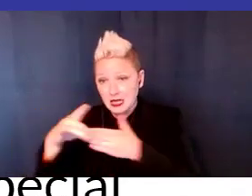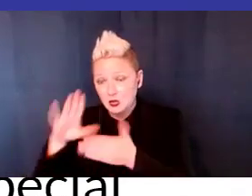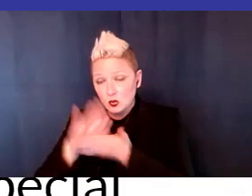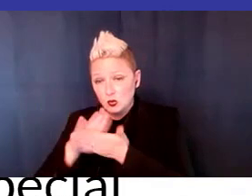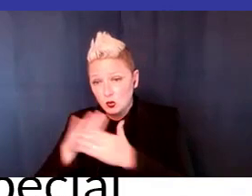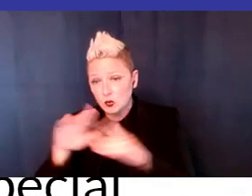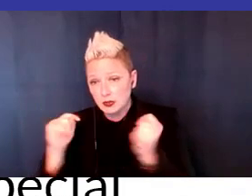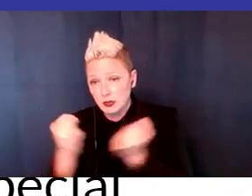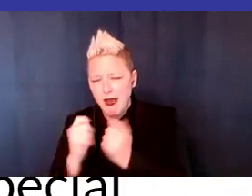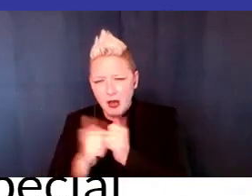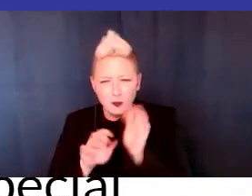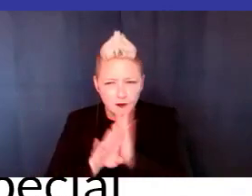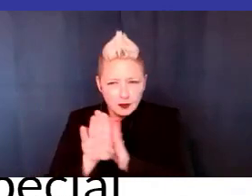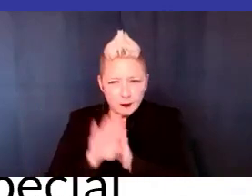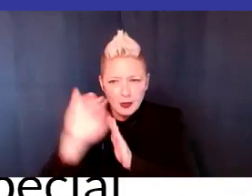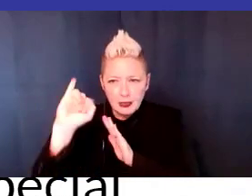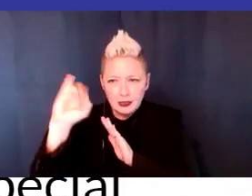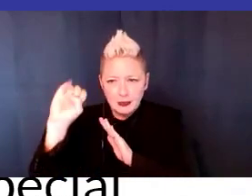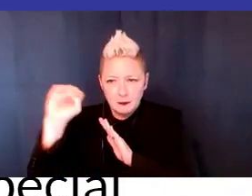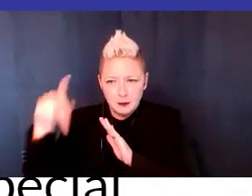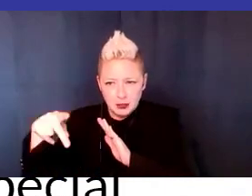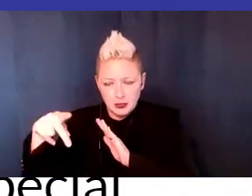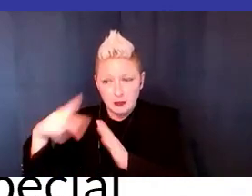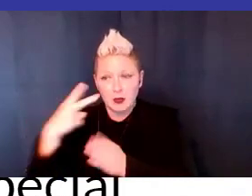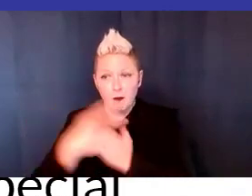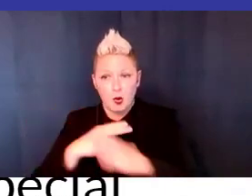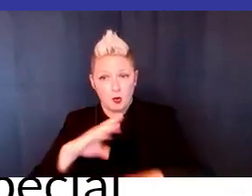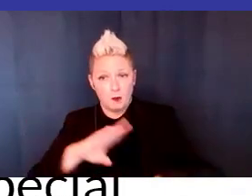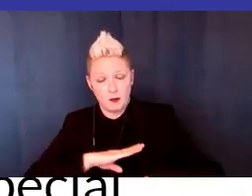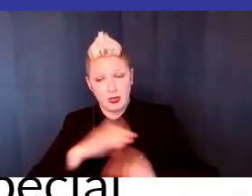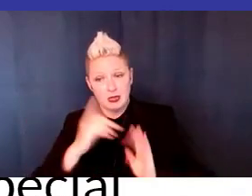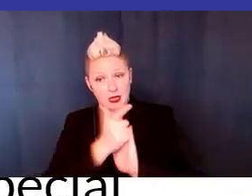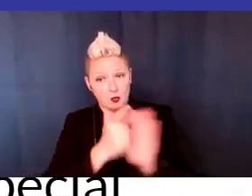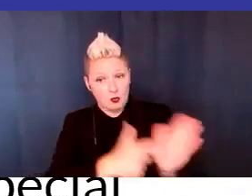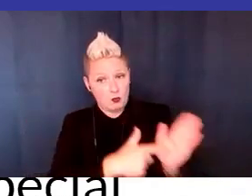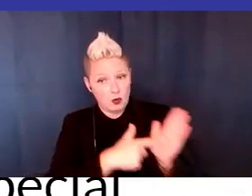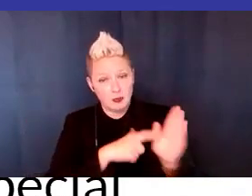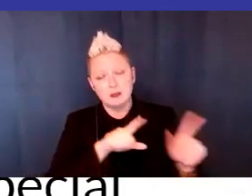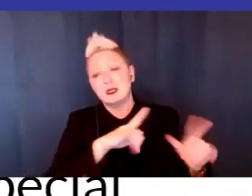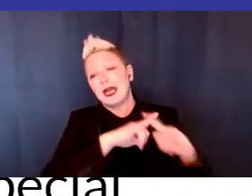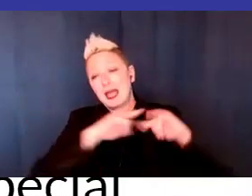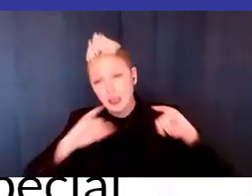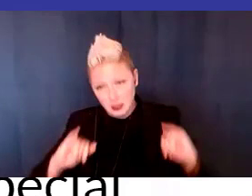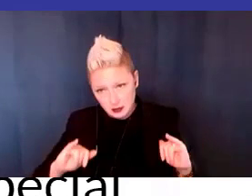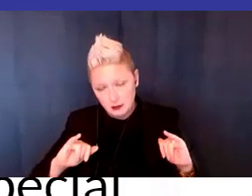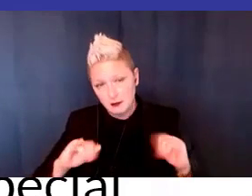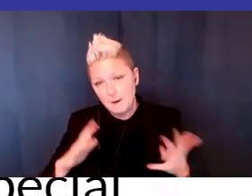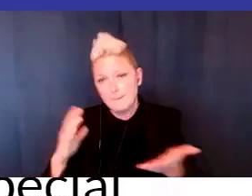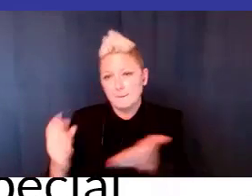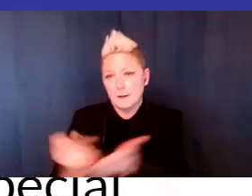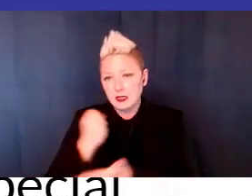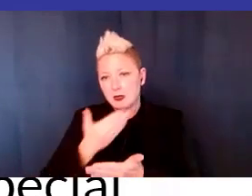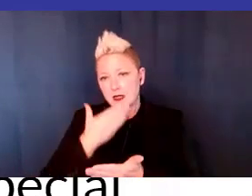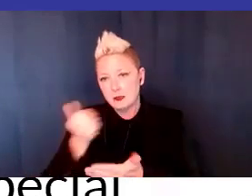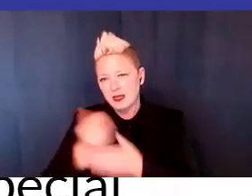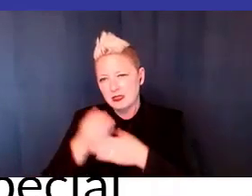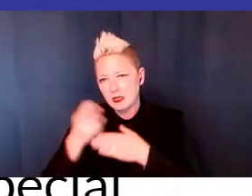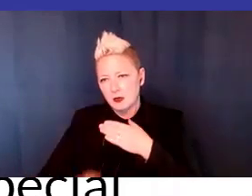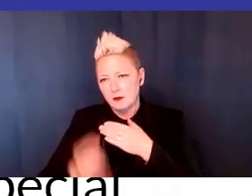to develop IEPs that both meet the legal requirements and that are going to maximize the best outcomes for